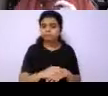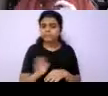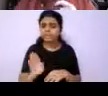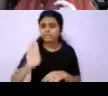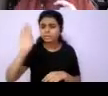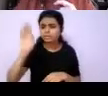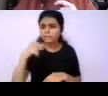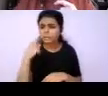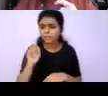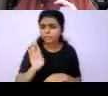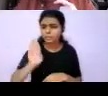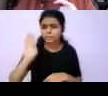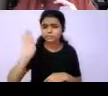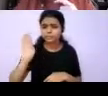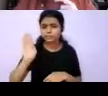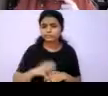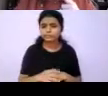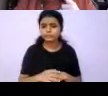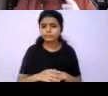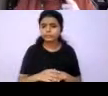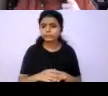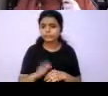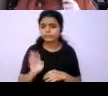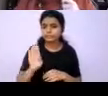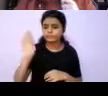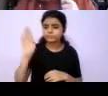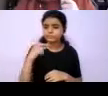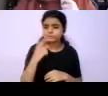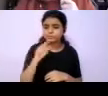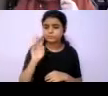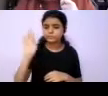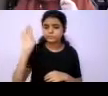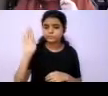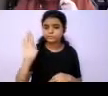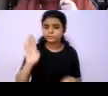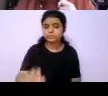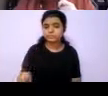hand. Yes? Interpreter?